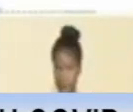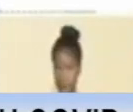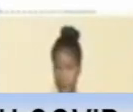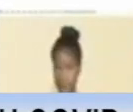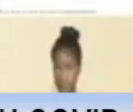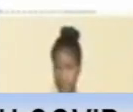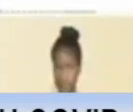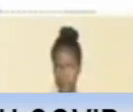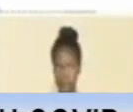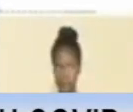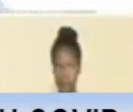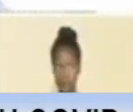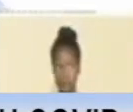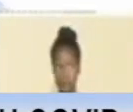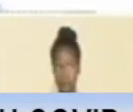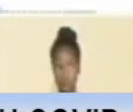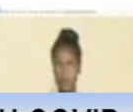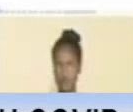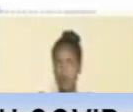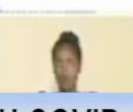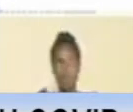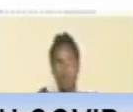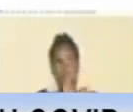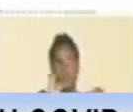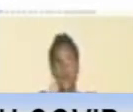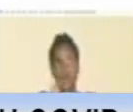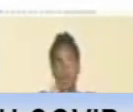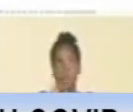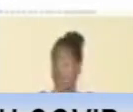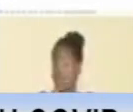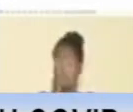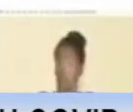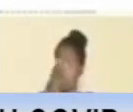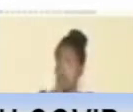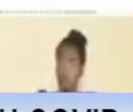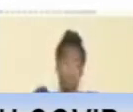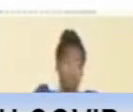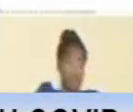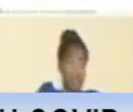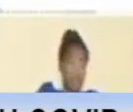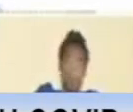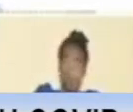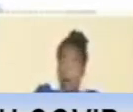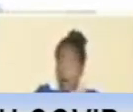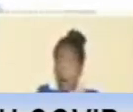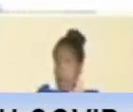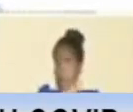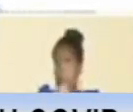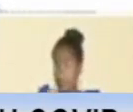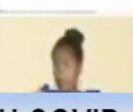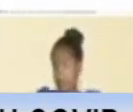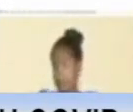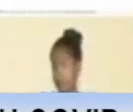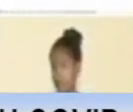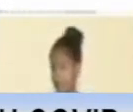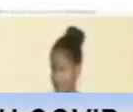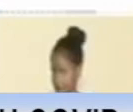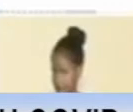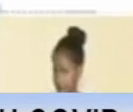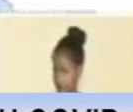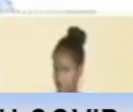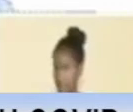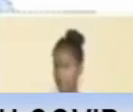has lapsed, there's no more coronavirus, which is not the case. What people do not understand is we need